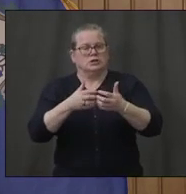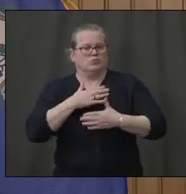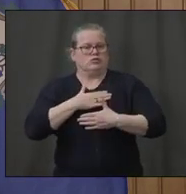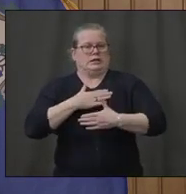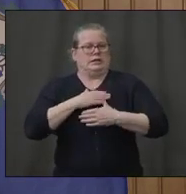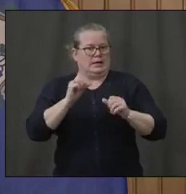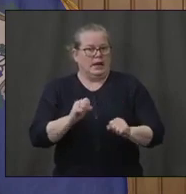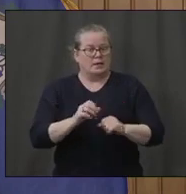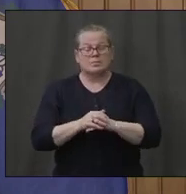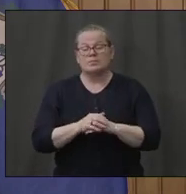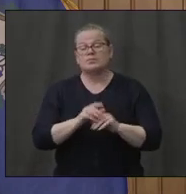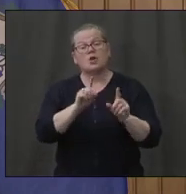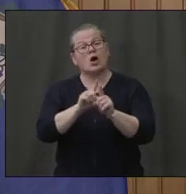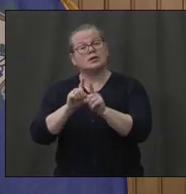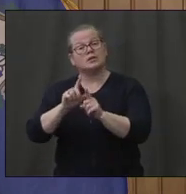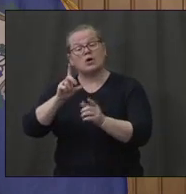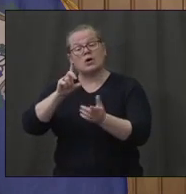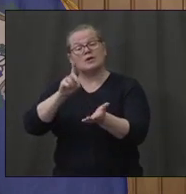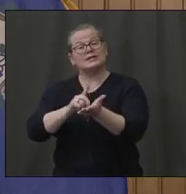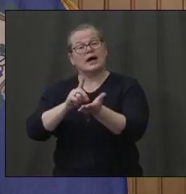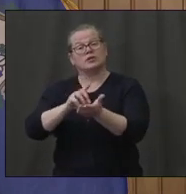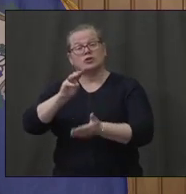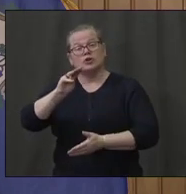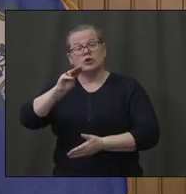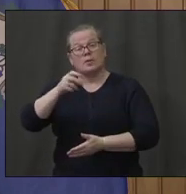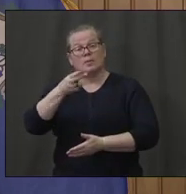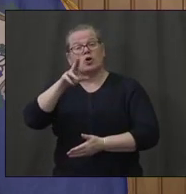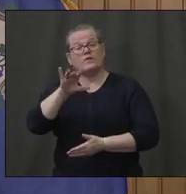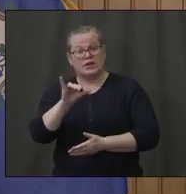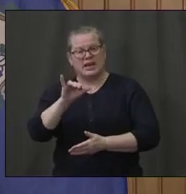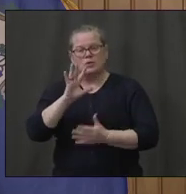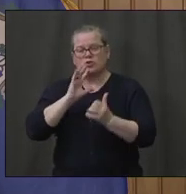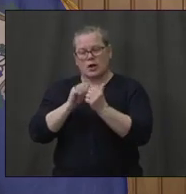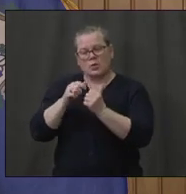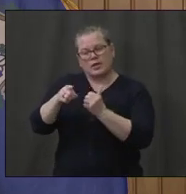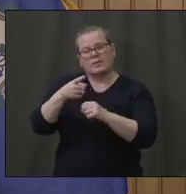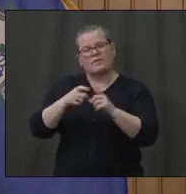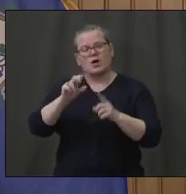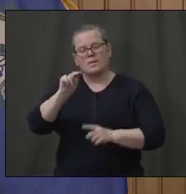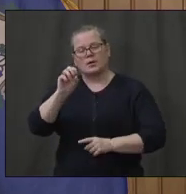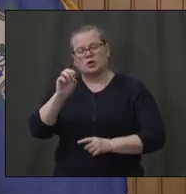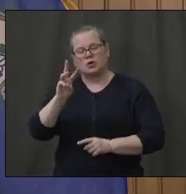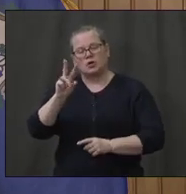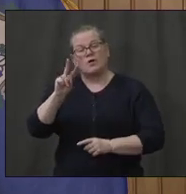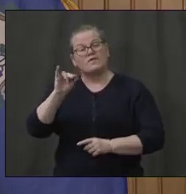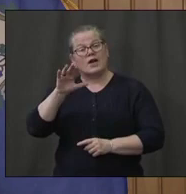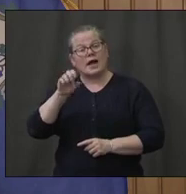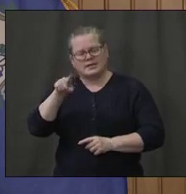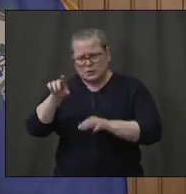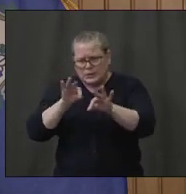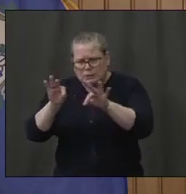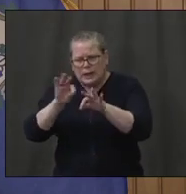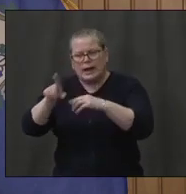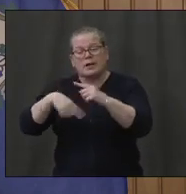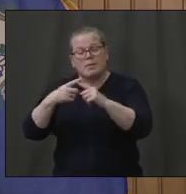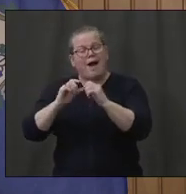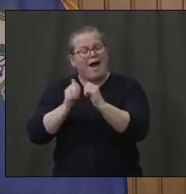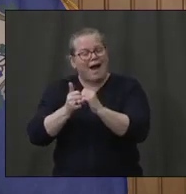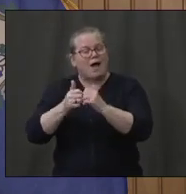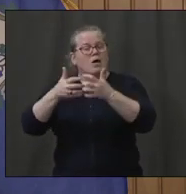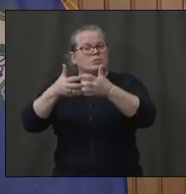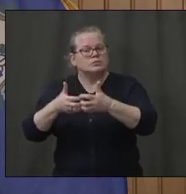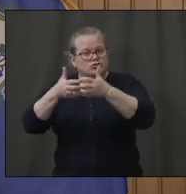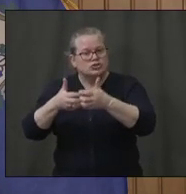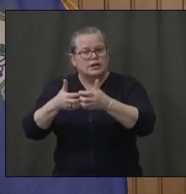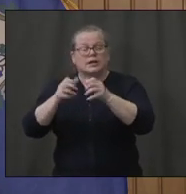was explaining how we allocate ventilators. Sometimes ventilators are necessary, sometimes maybe more